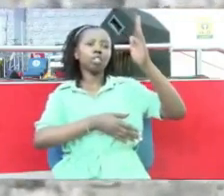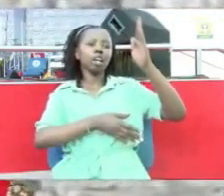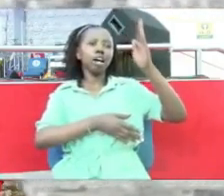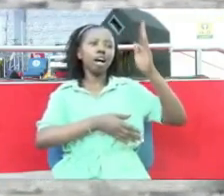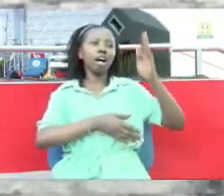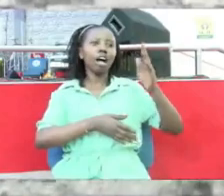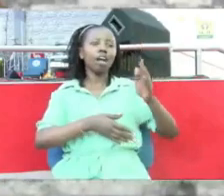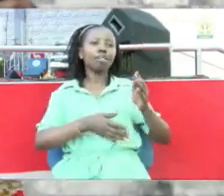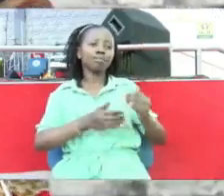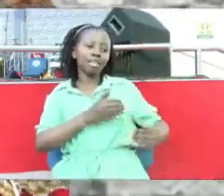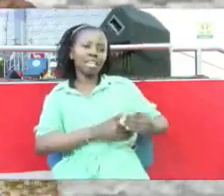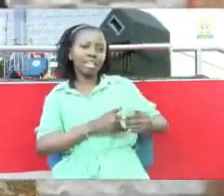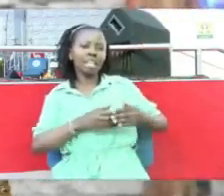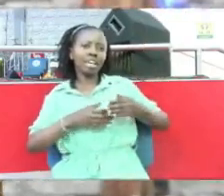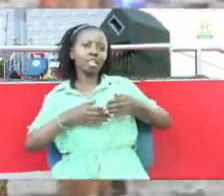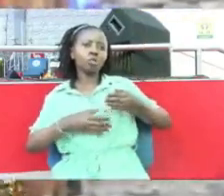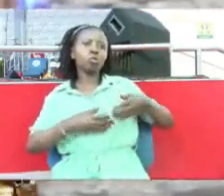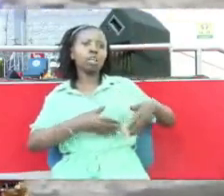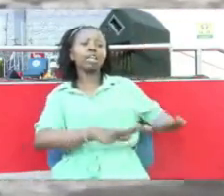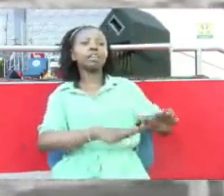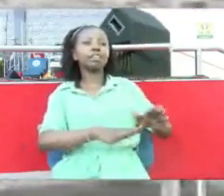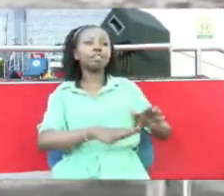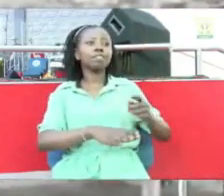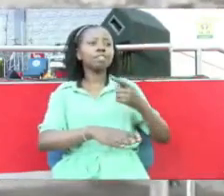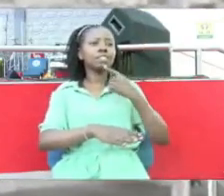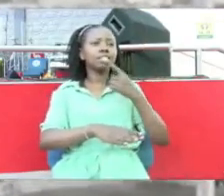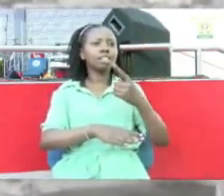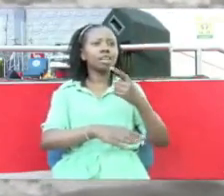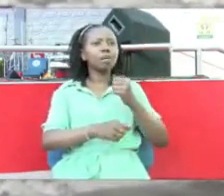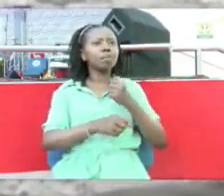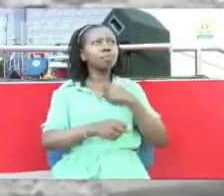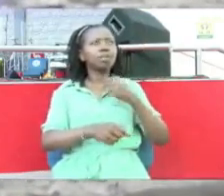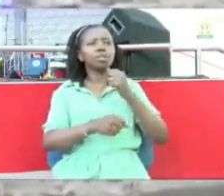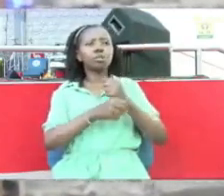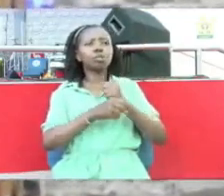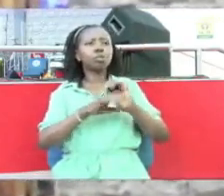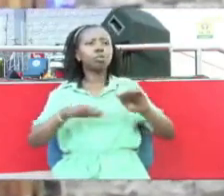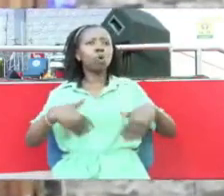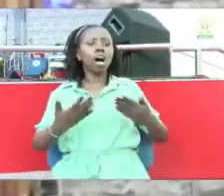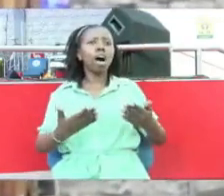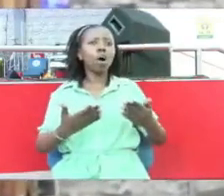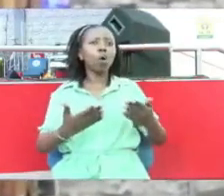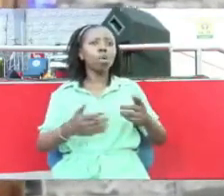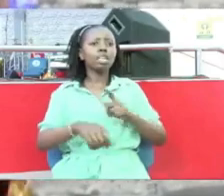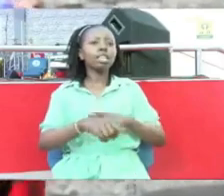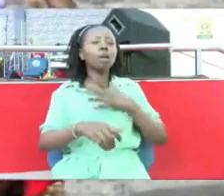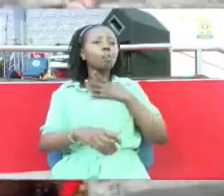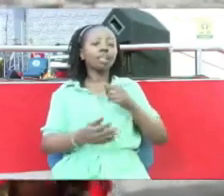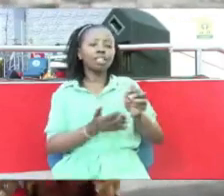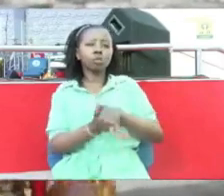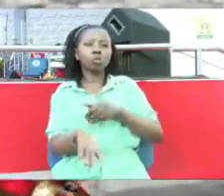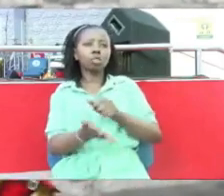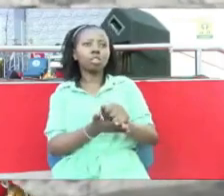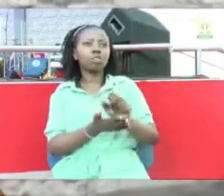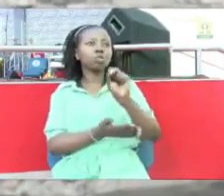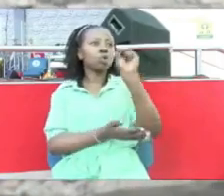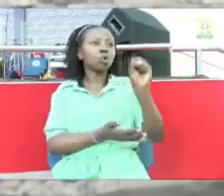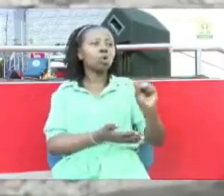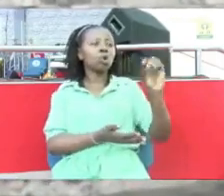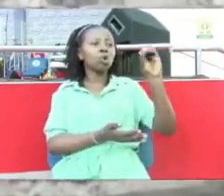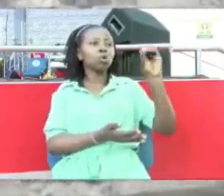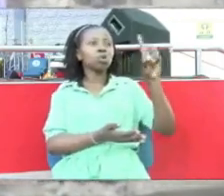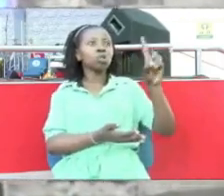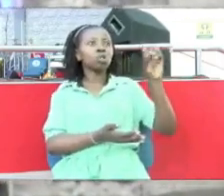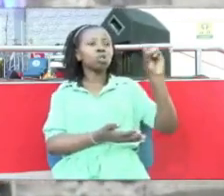that God said, how can I go do this thing when he wanted to go and destroy Sodom and Gomorrah? How can I do it without telling